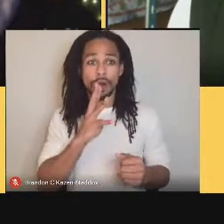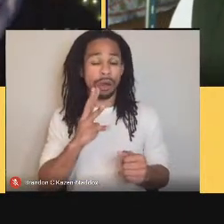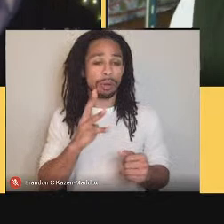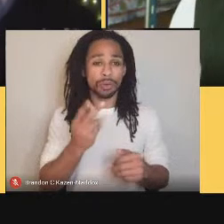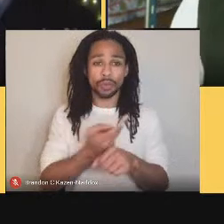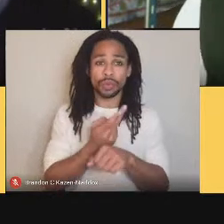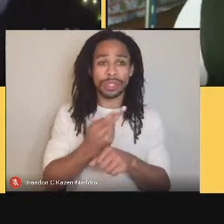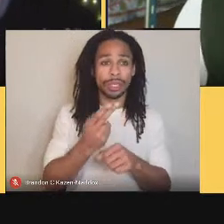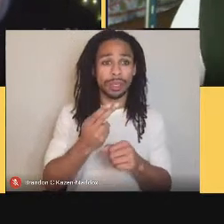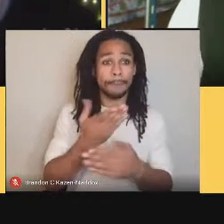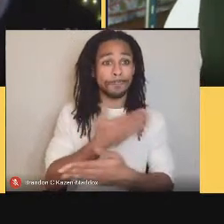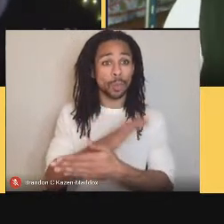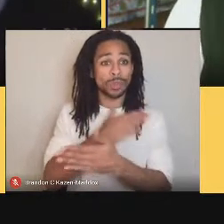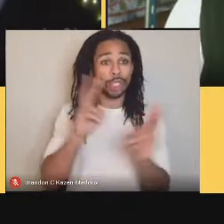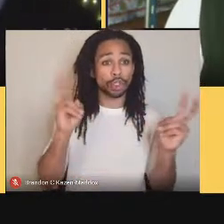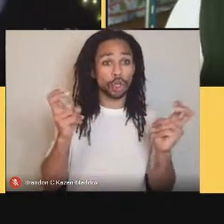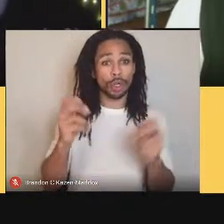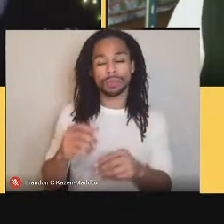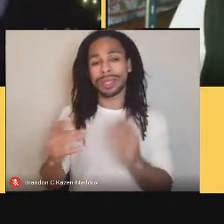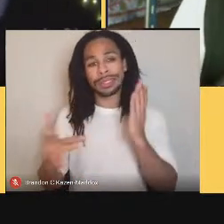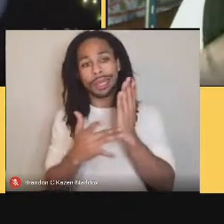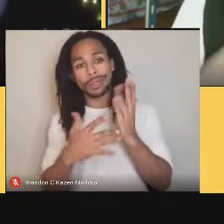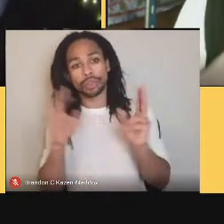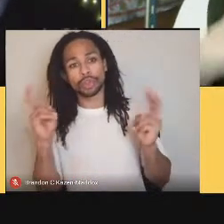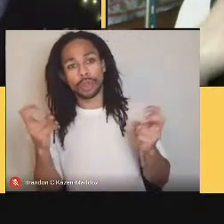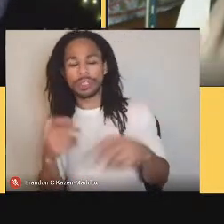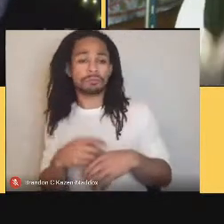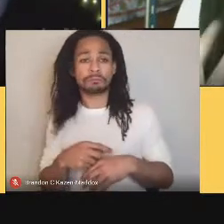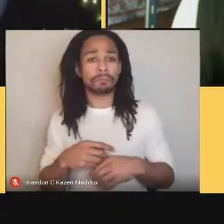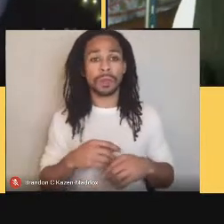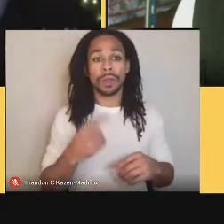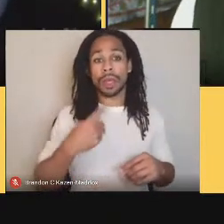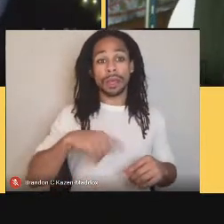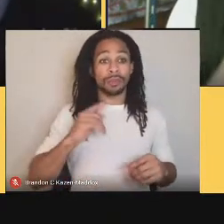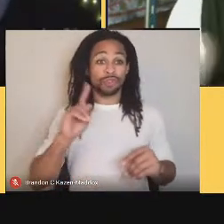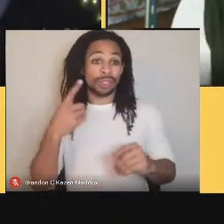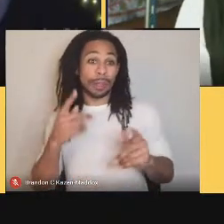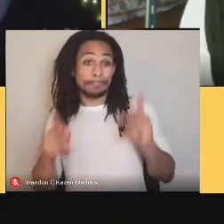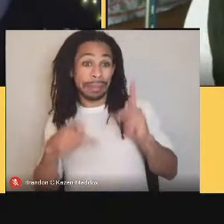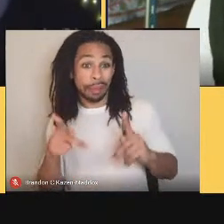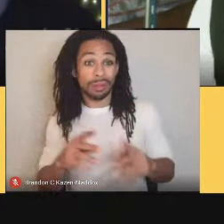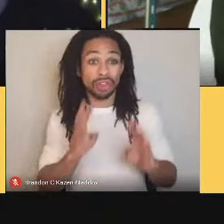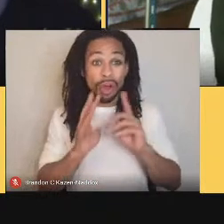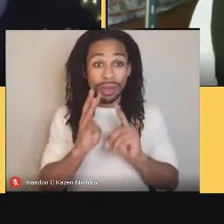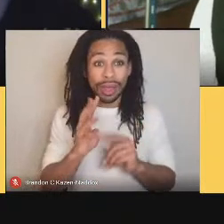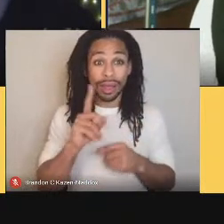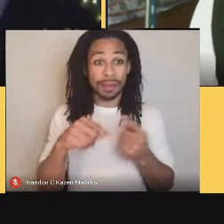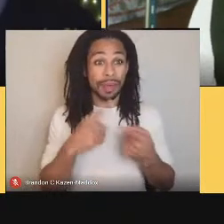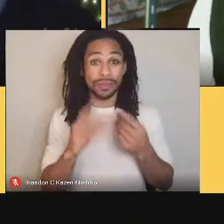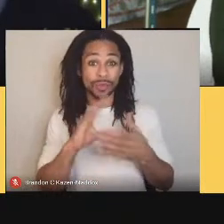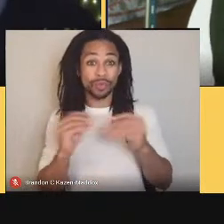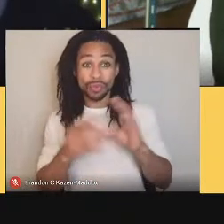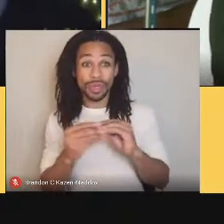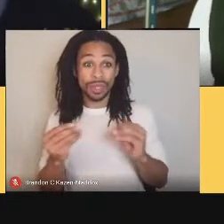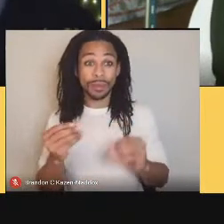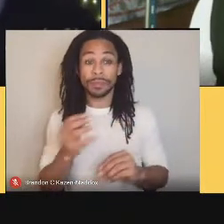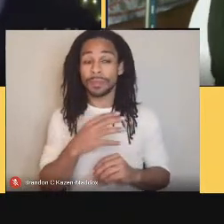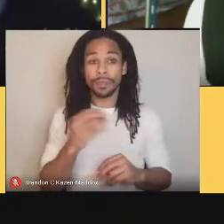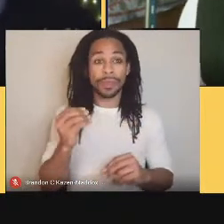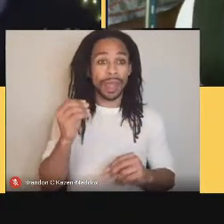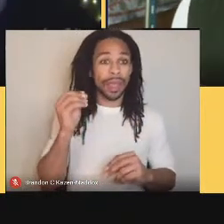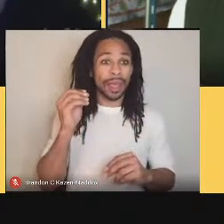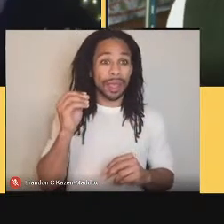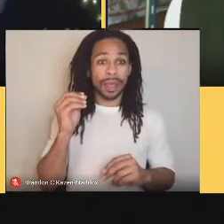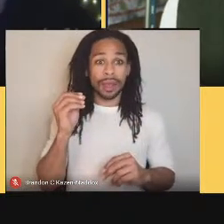in anything technical. It was all just people talking and talking about the story and hearing their